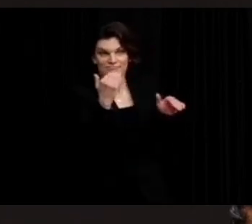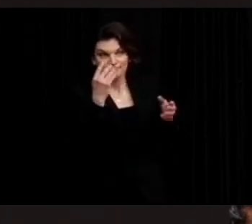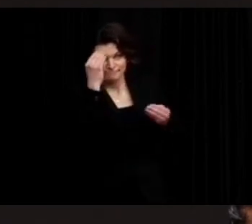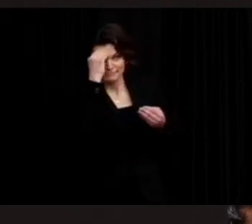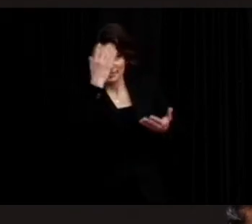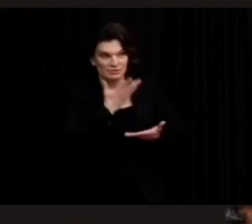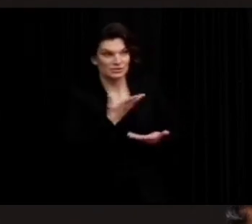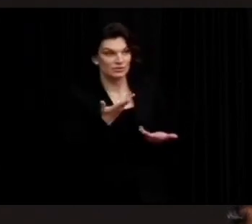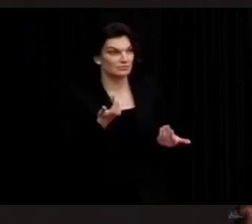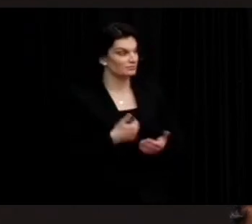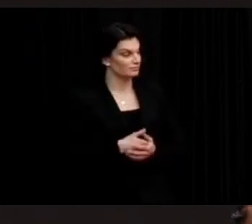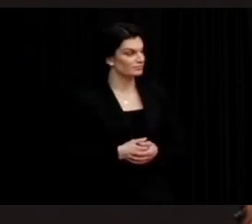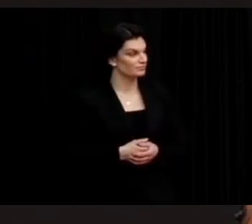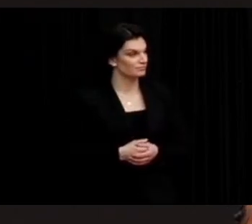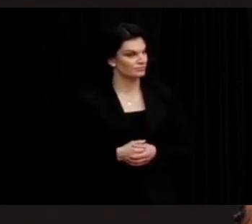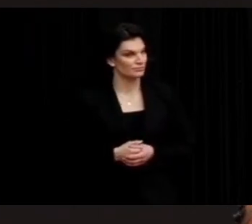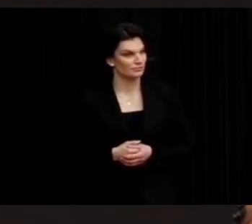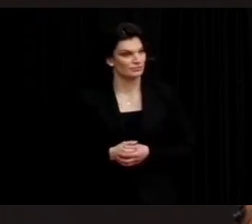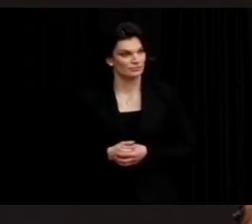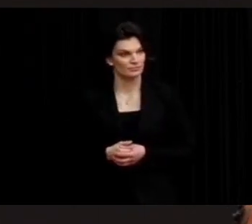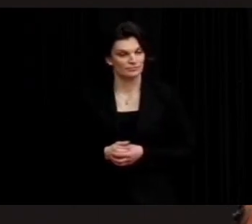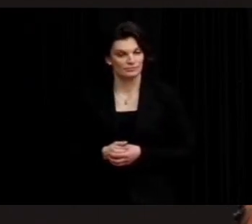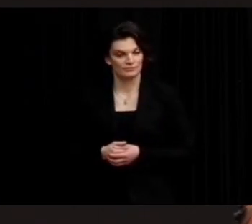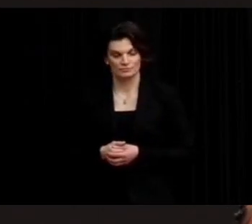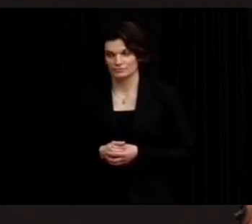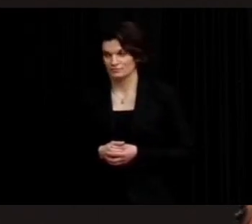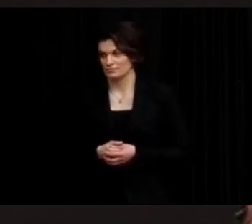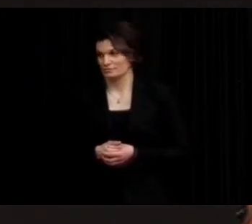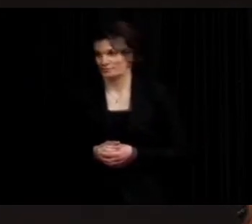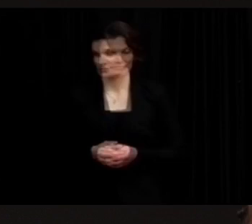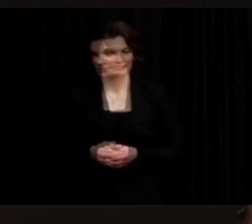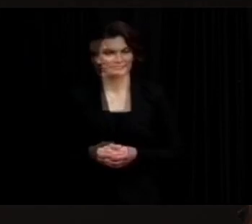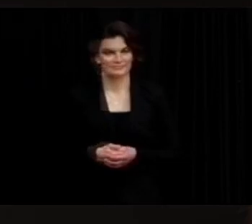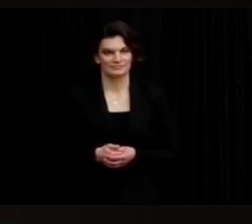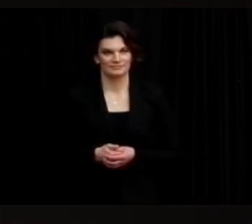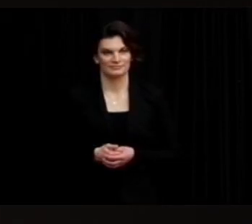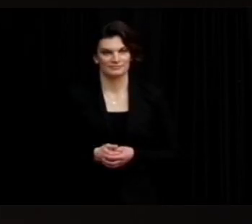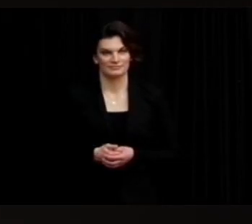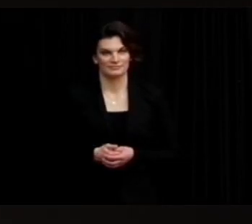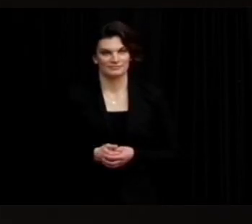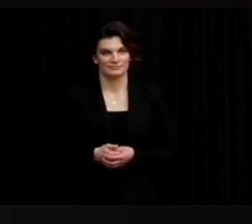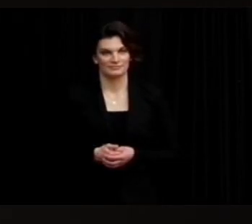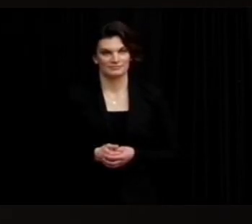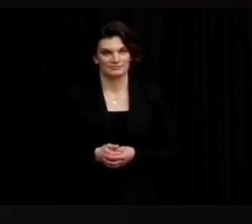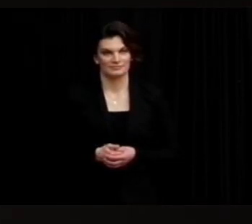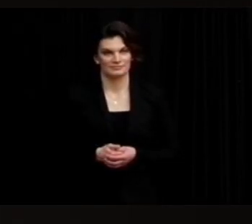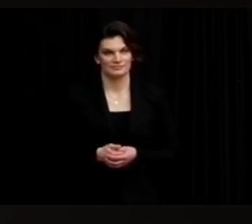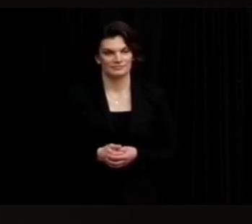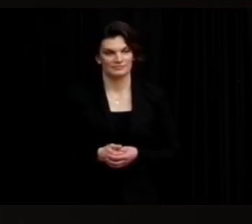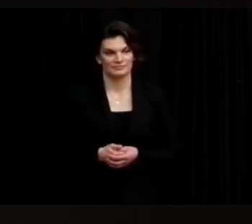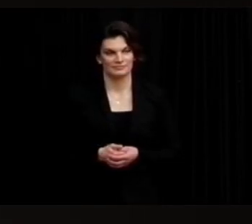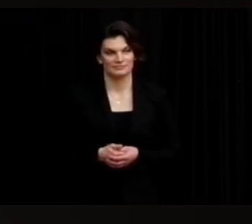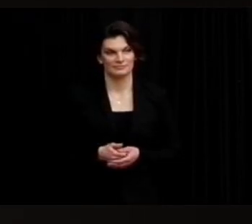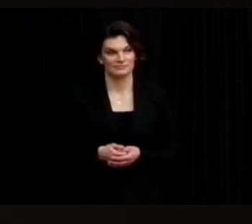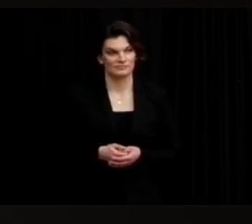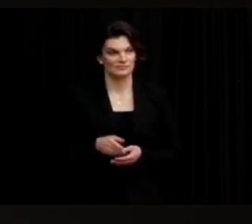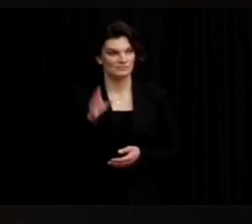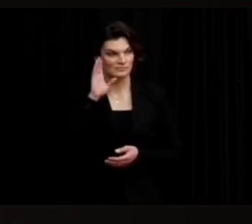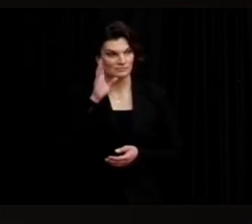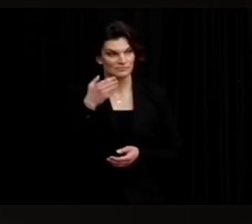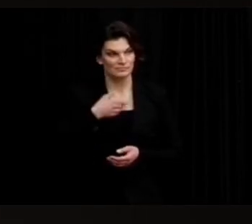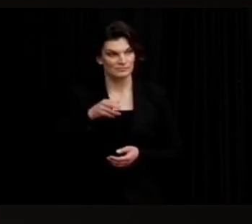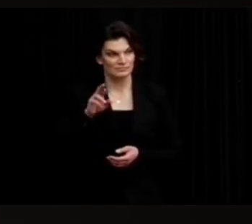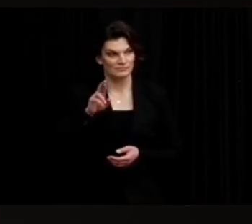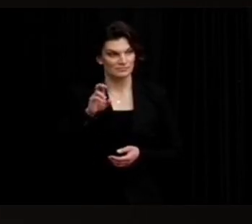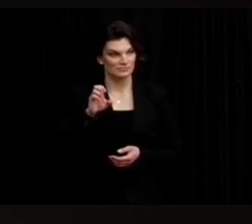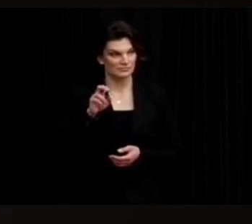let us know. Hi, my name is Renee. I work for